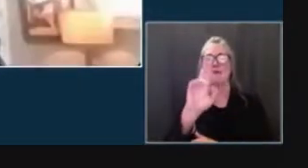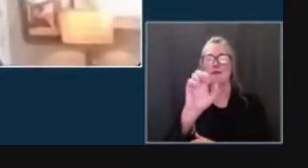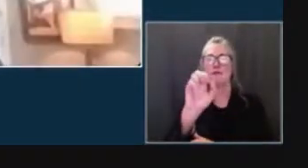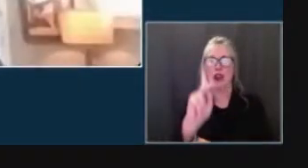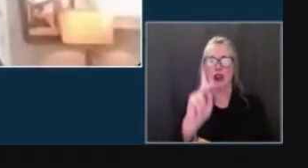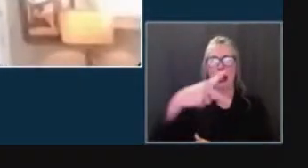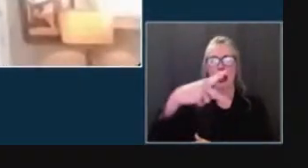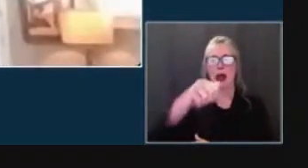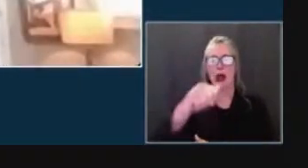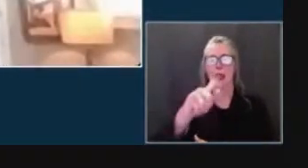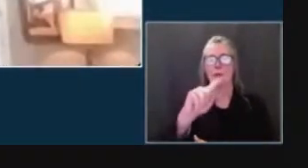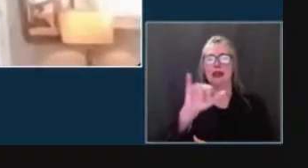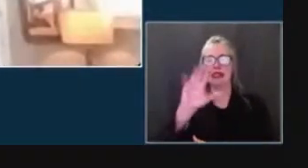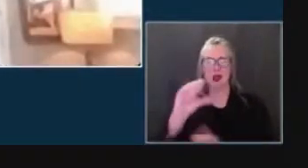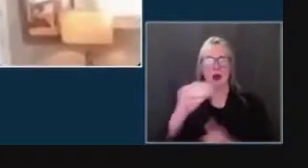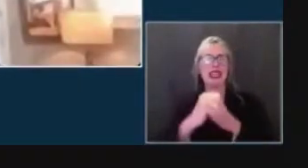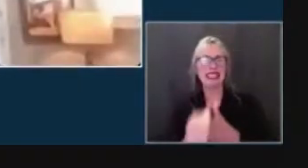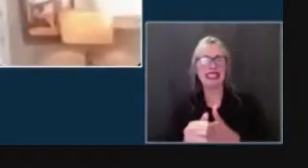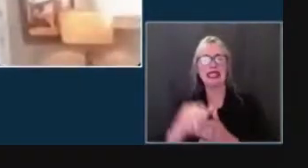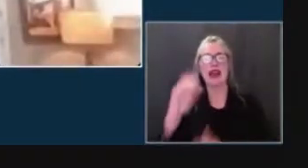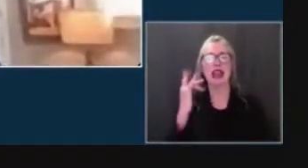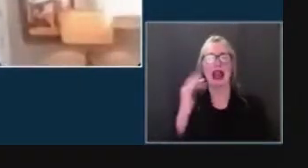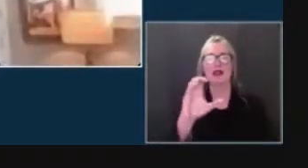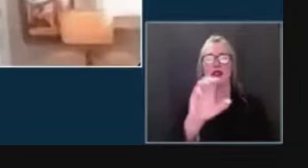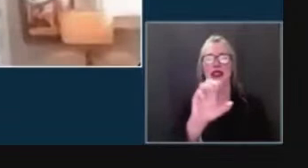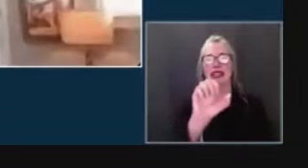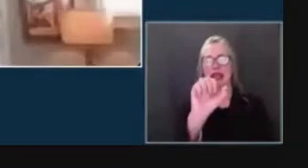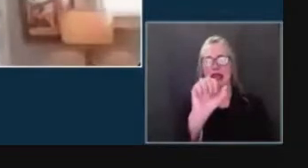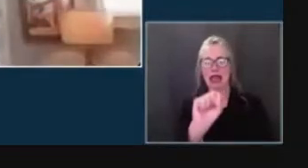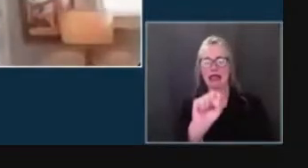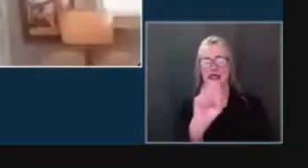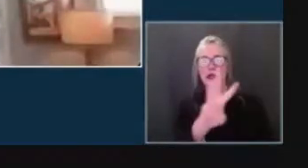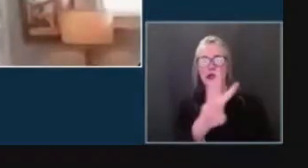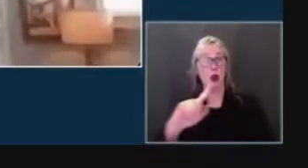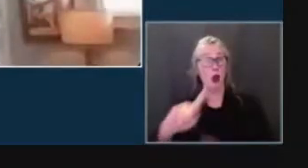the USWW, when we fight, we win. Thank you.